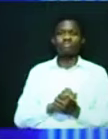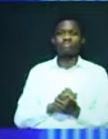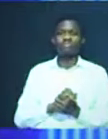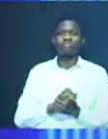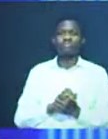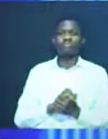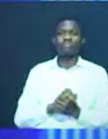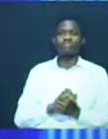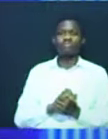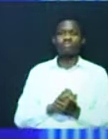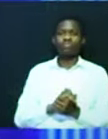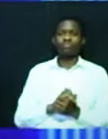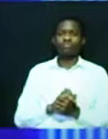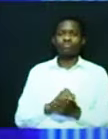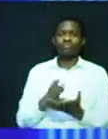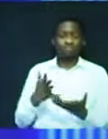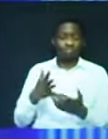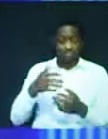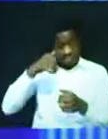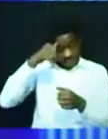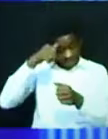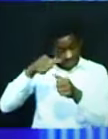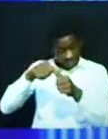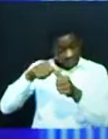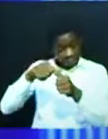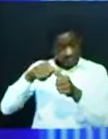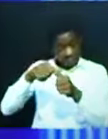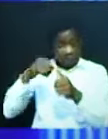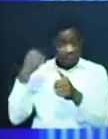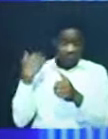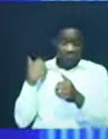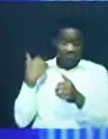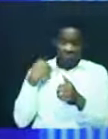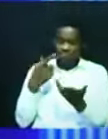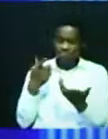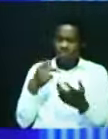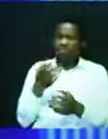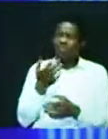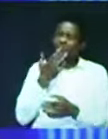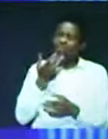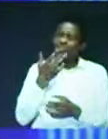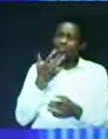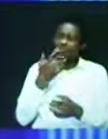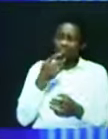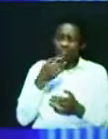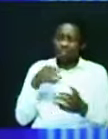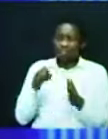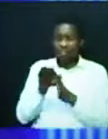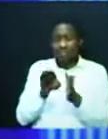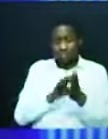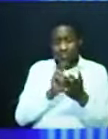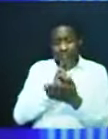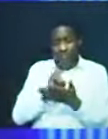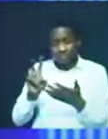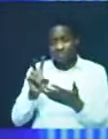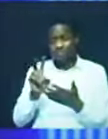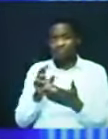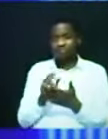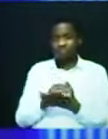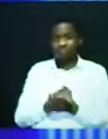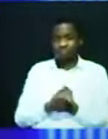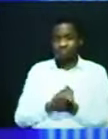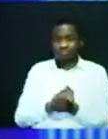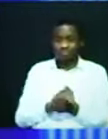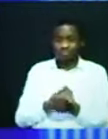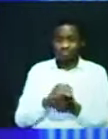me remind you of this verse. It's one of my favorites. So I keep coming back to it.